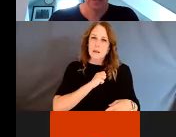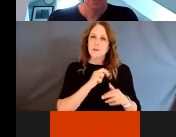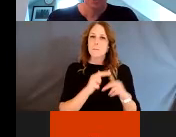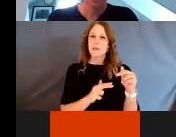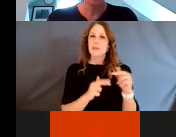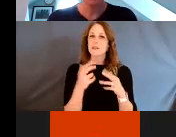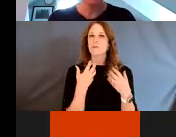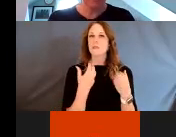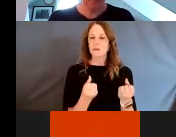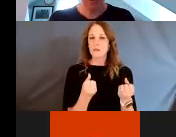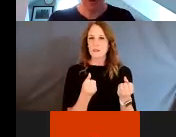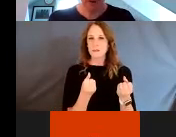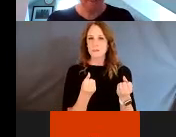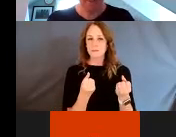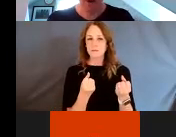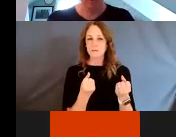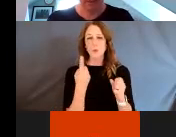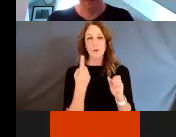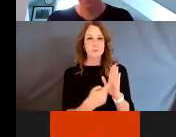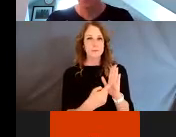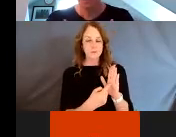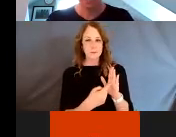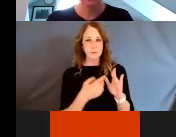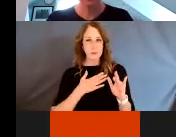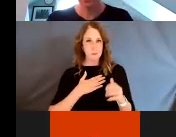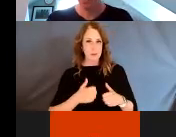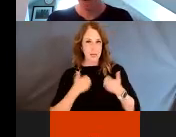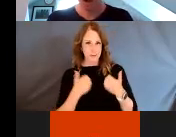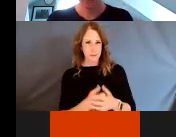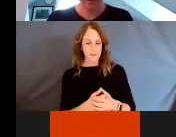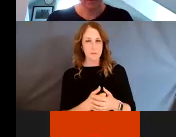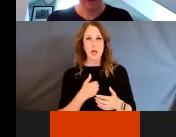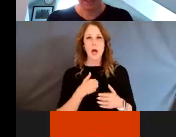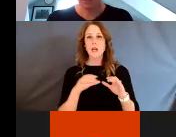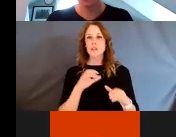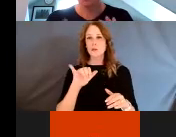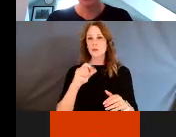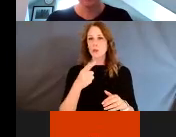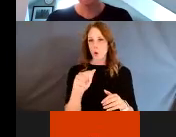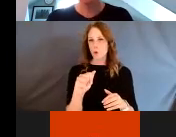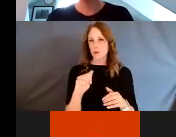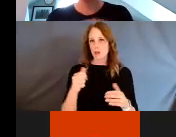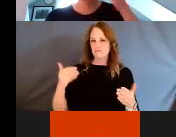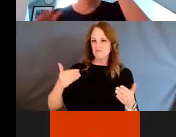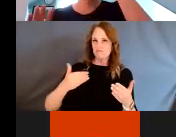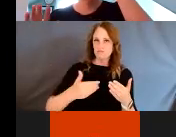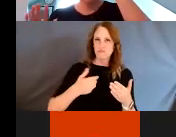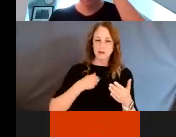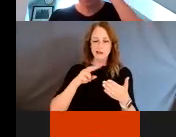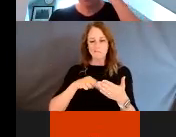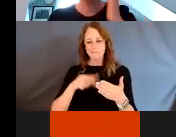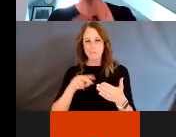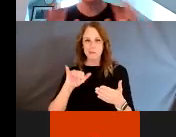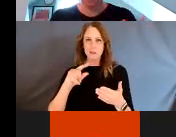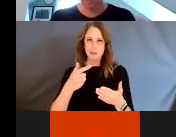resilience. So an example from my own life. I do yoga on a regular basis. I read about yoga. I listen to